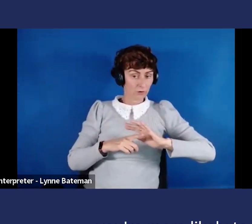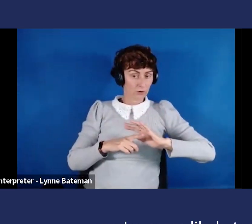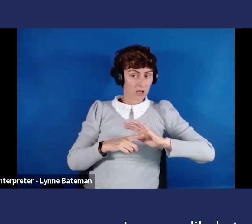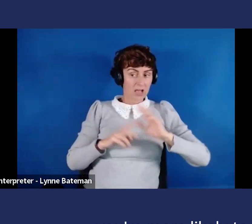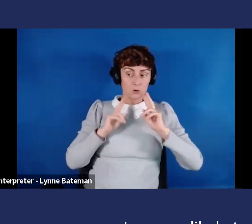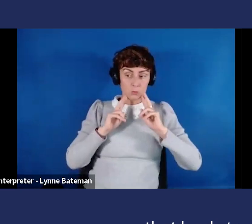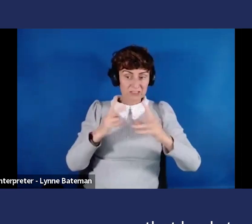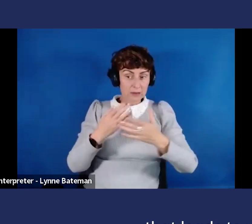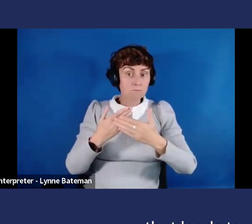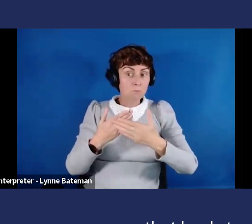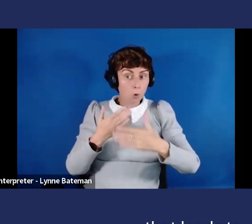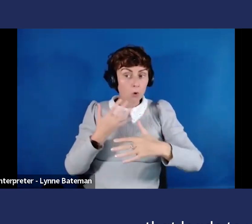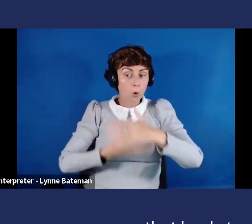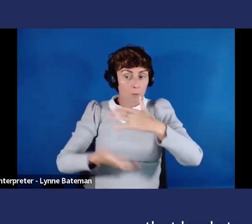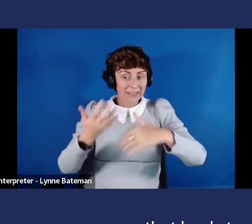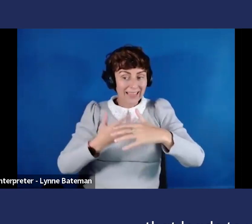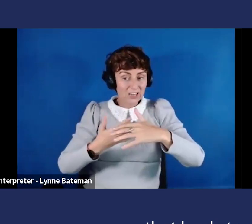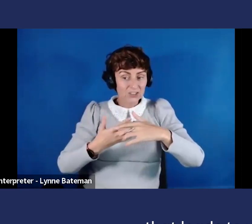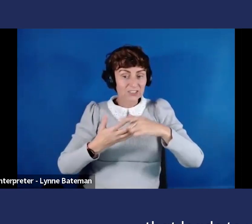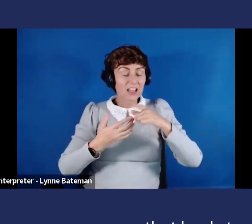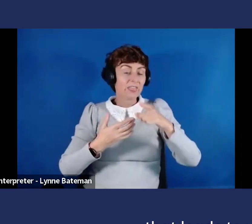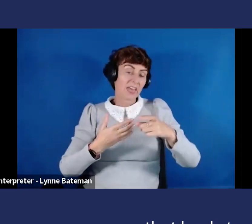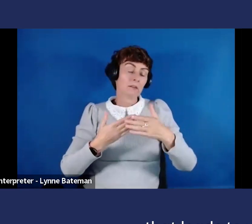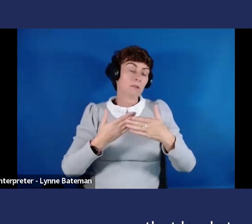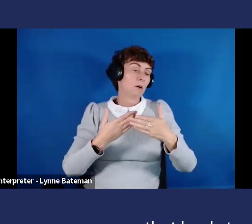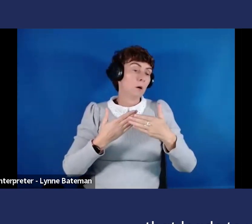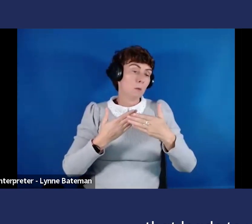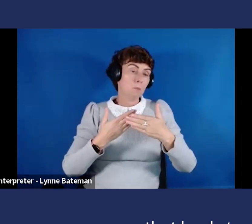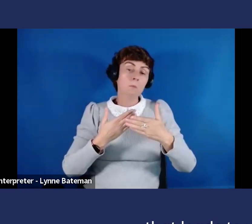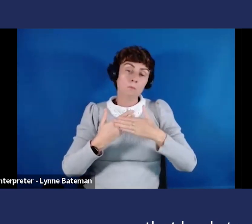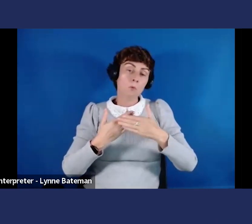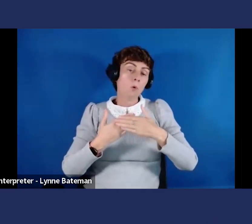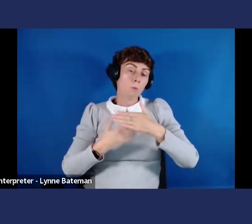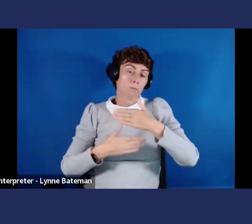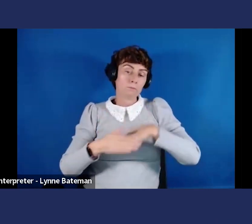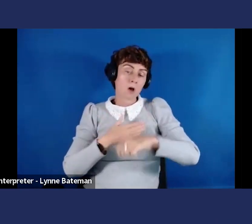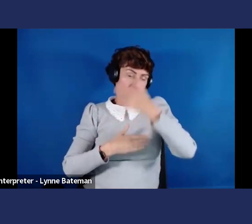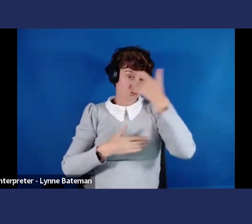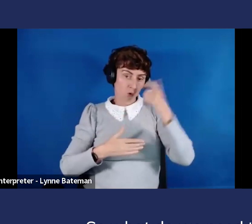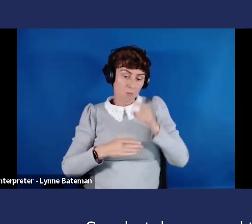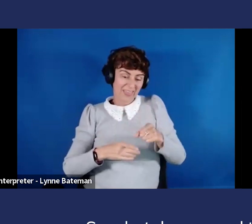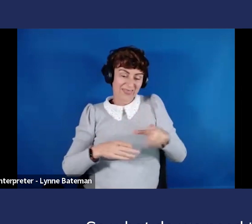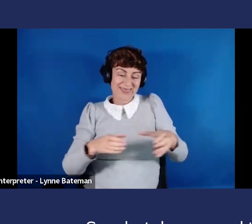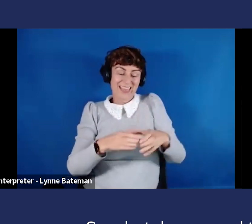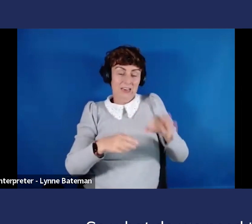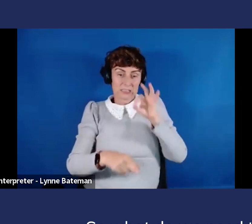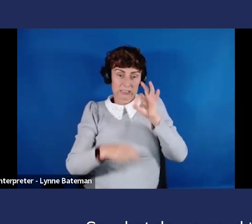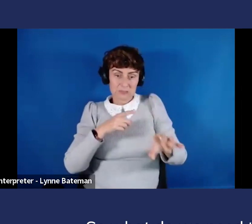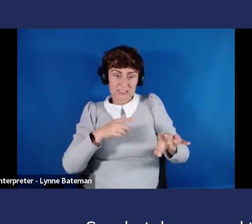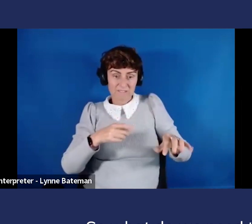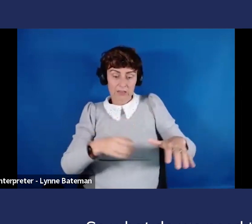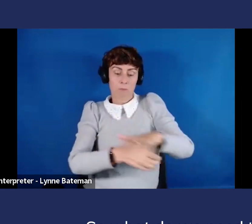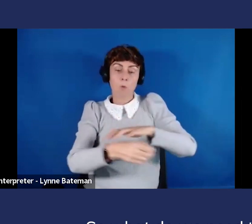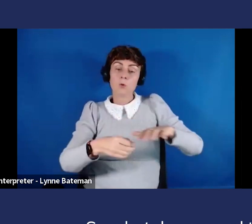some of these complications. That leads to why this population are more likely to experience birth trauma. So what do we